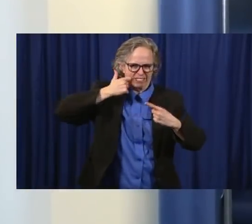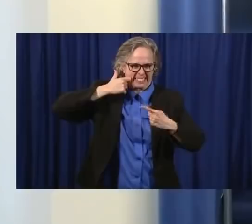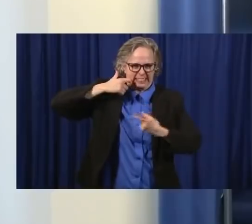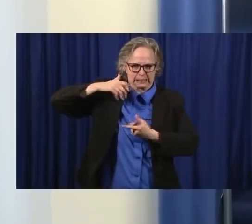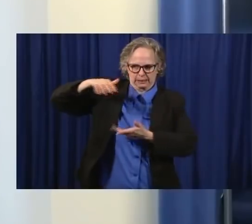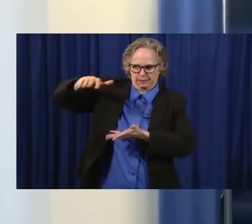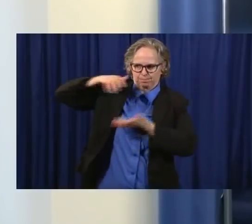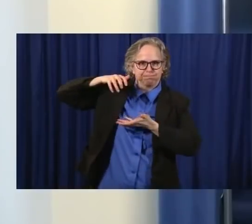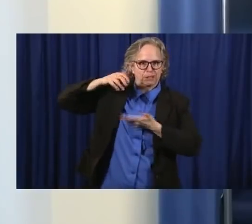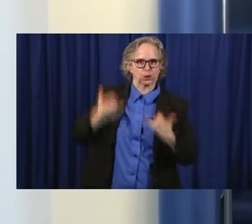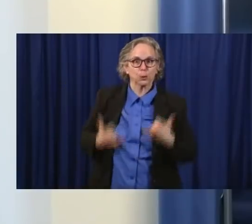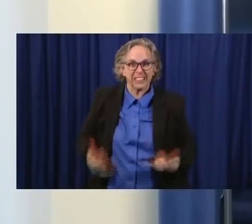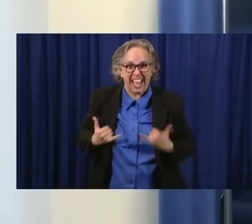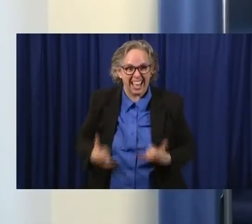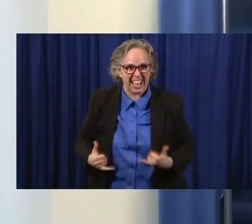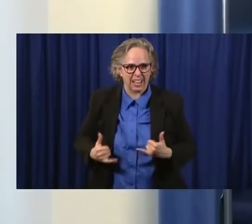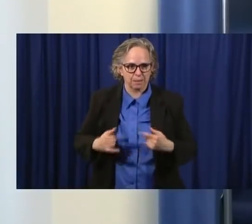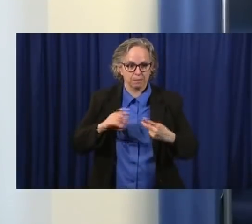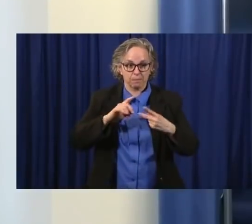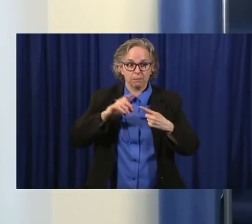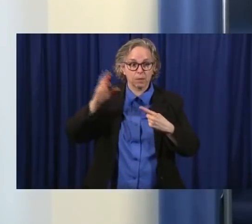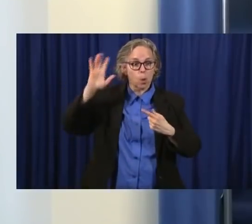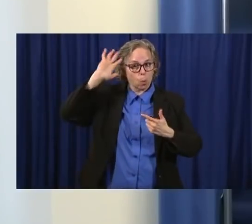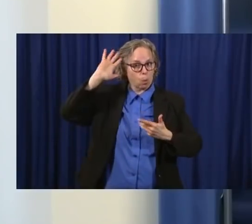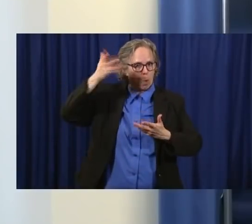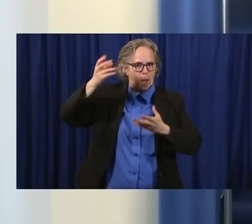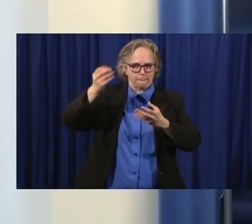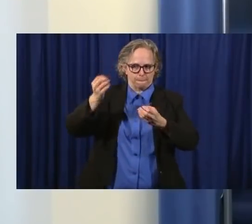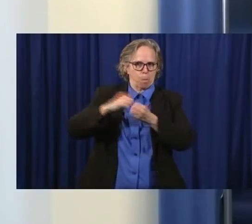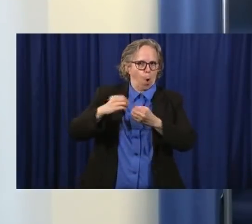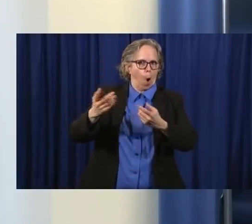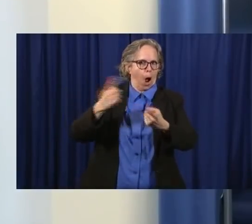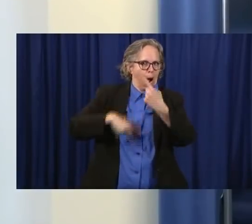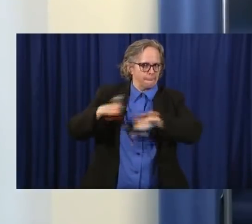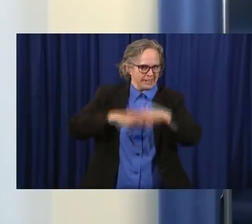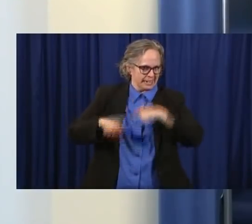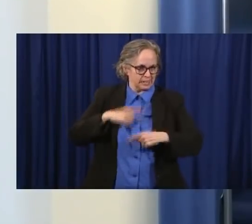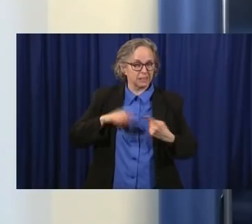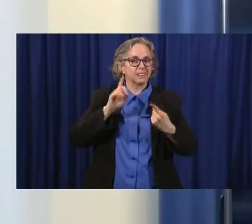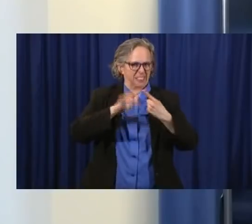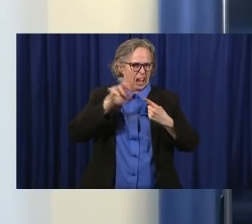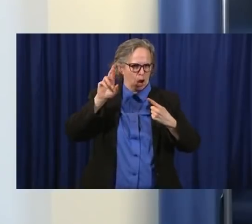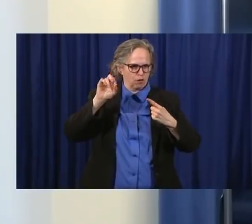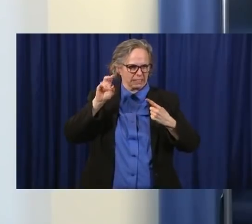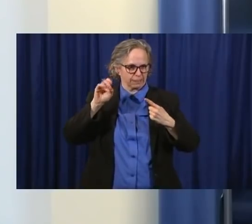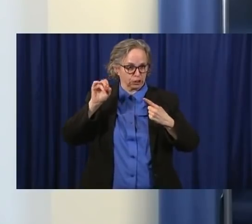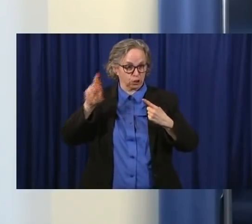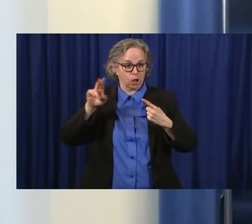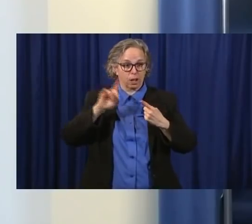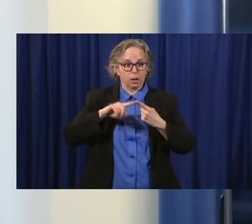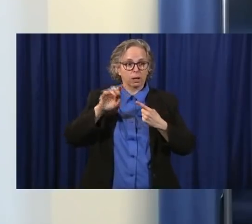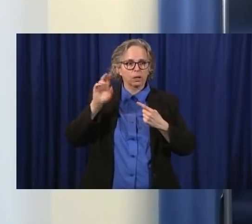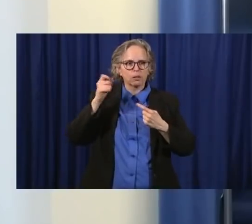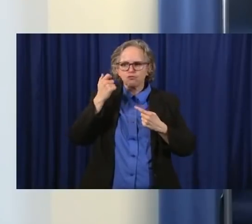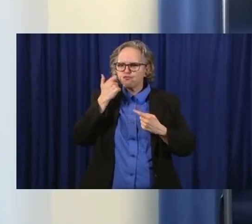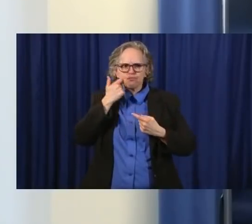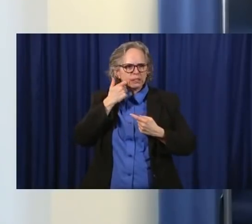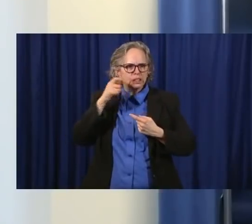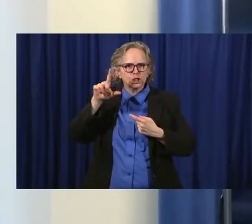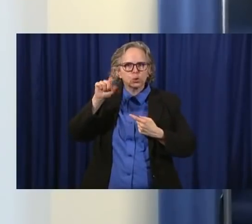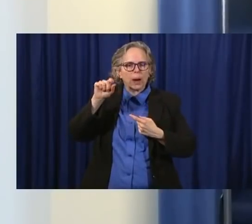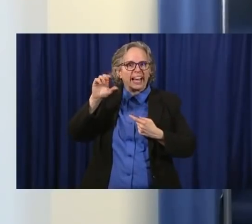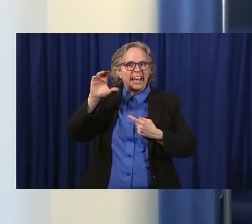get additional shipments. Unfortunately, the first shipment was 20 cases. A case can treat,